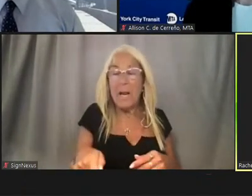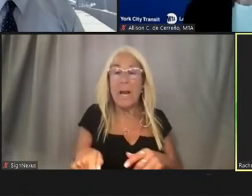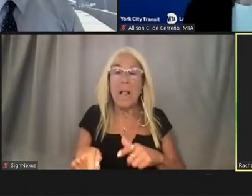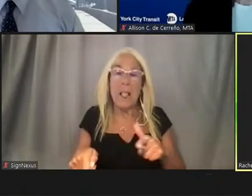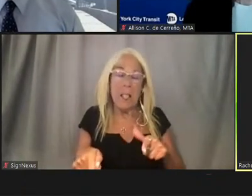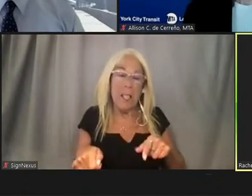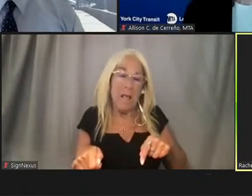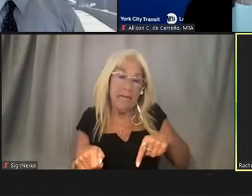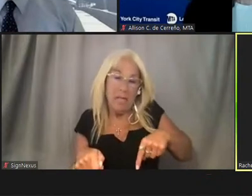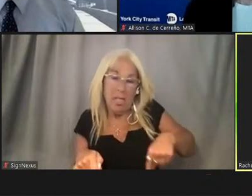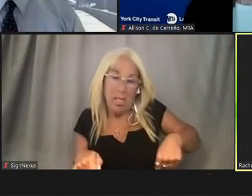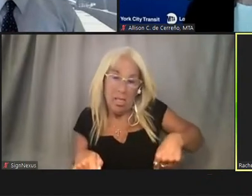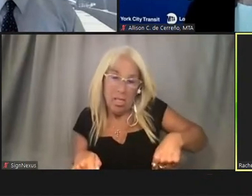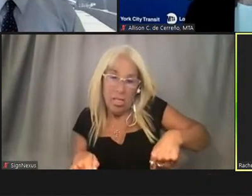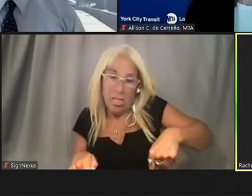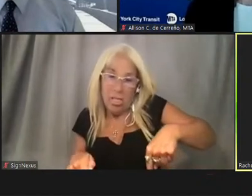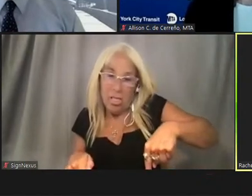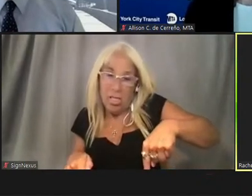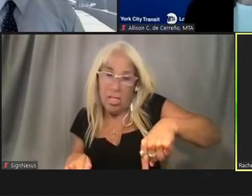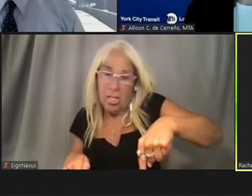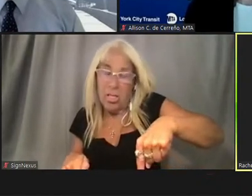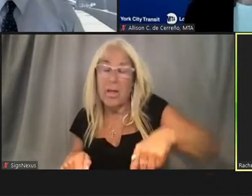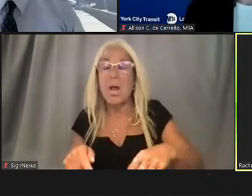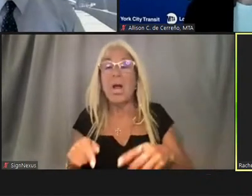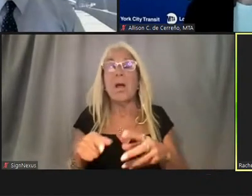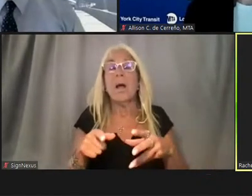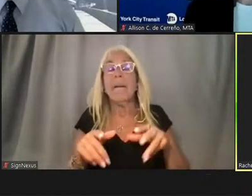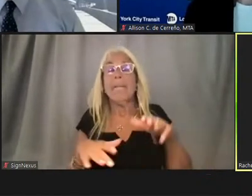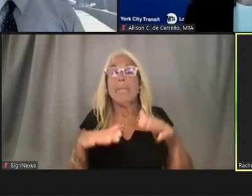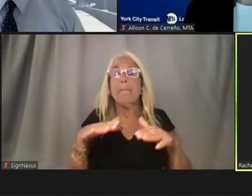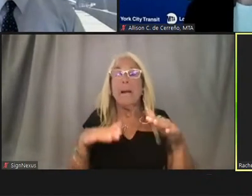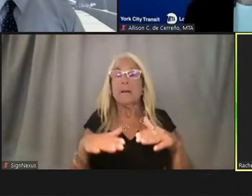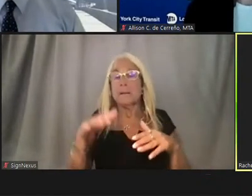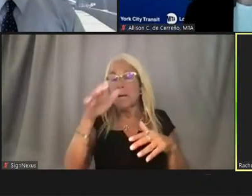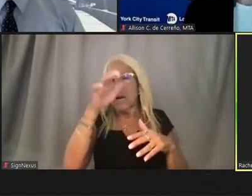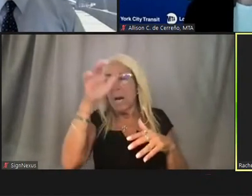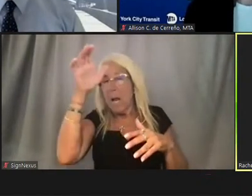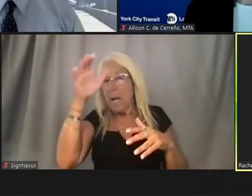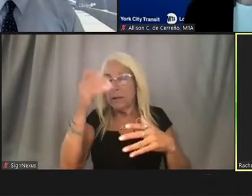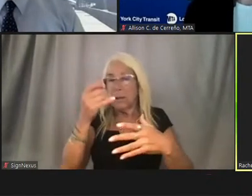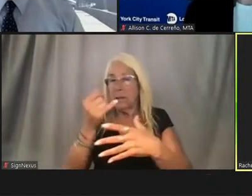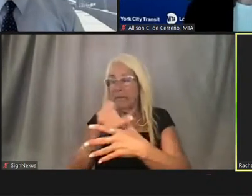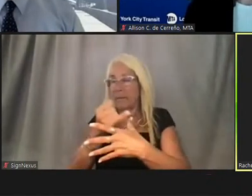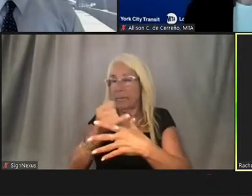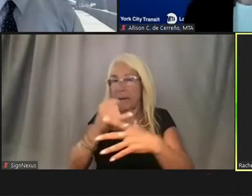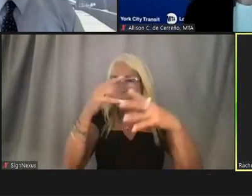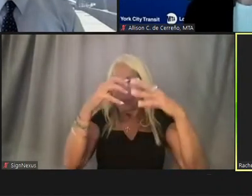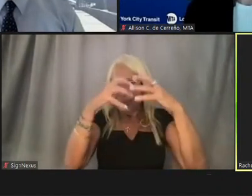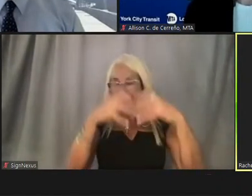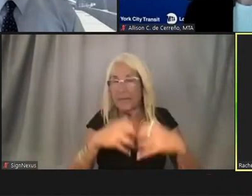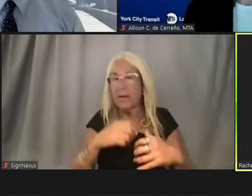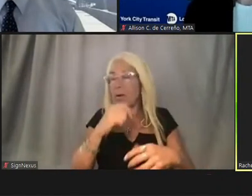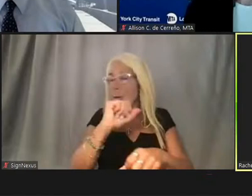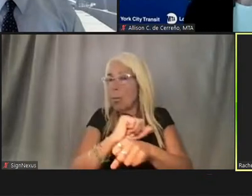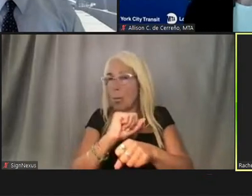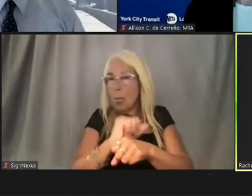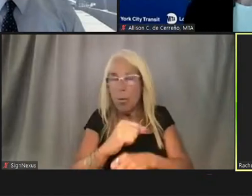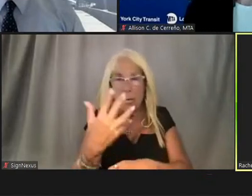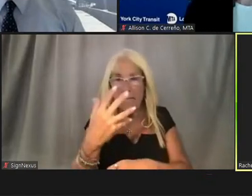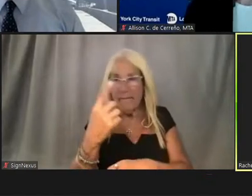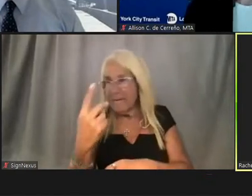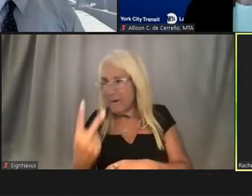I it was my balance I have cognitive impairment I've worked in five and a half years because